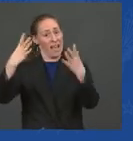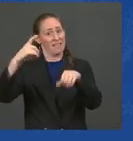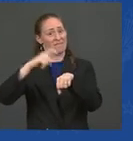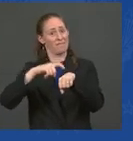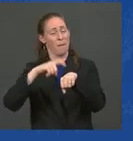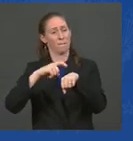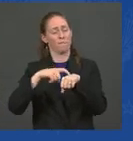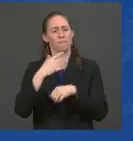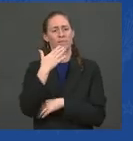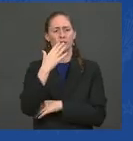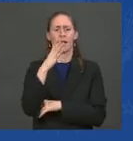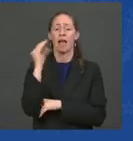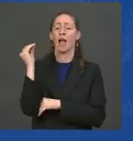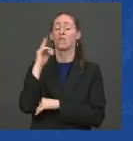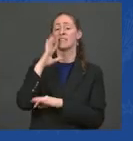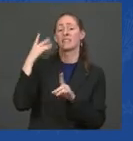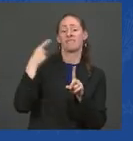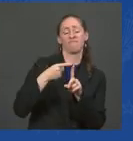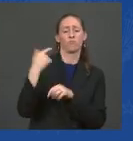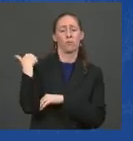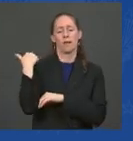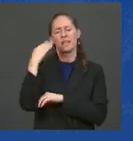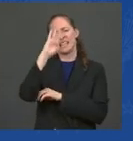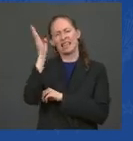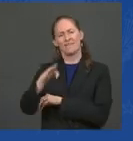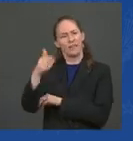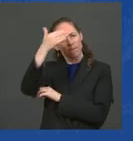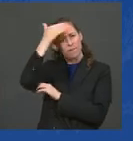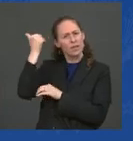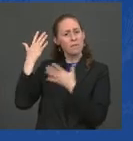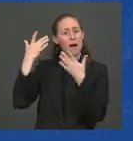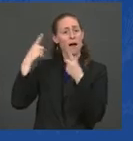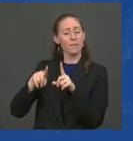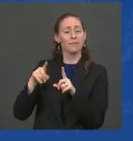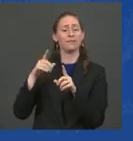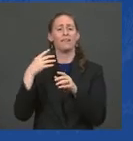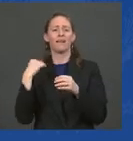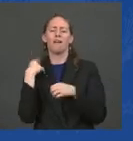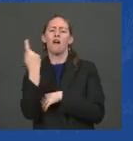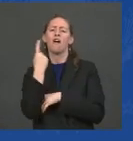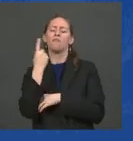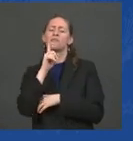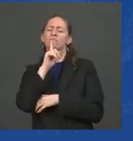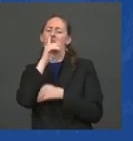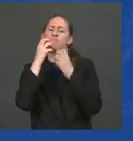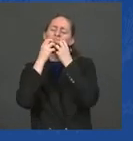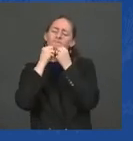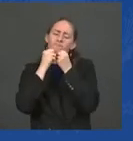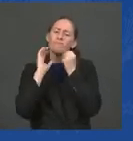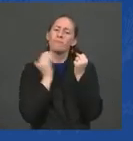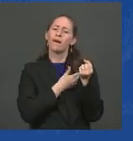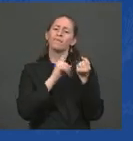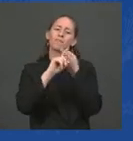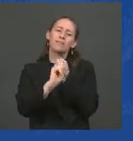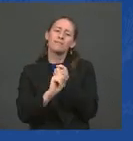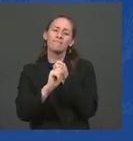to never, ever forget. So thank you, my dear friend Rabbi, for being here and being a part of this day as well.